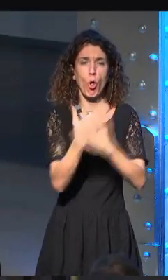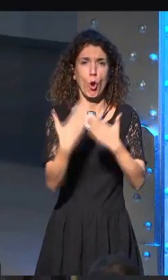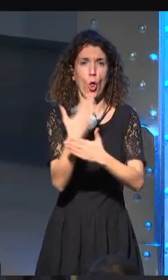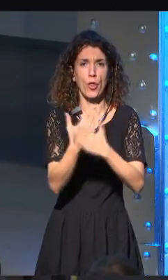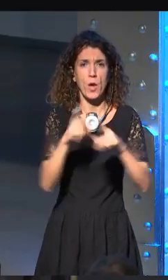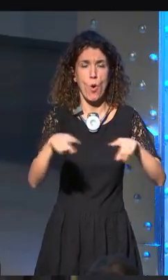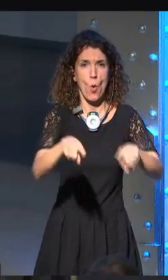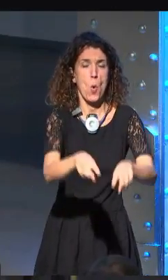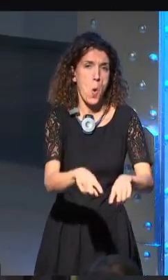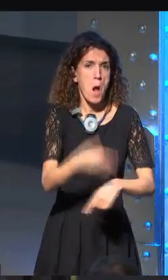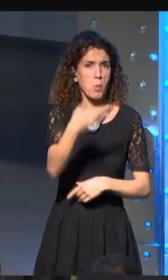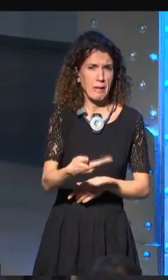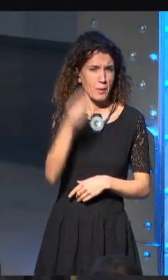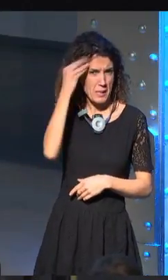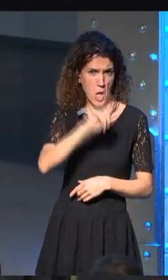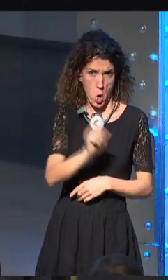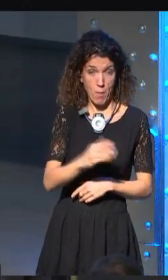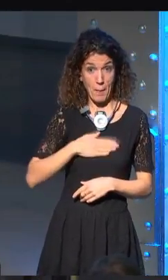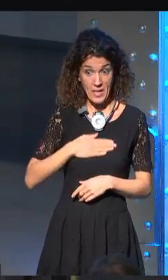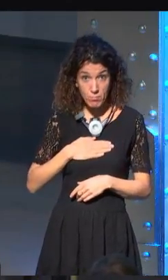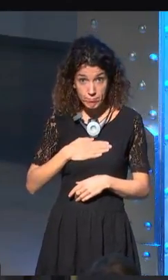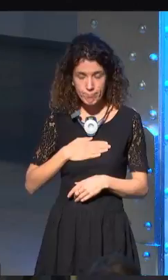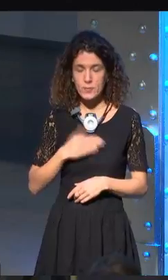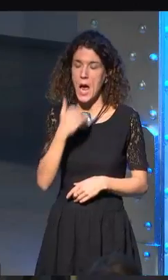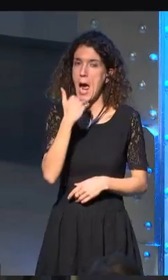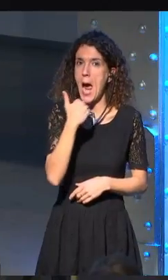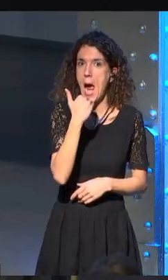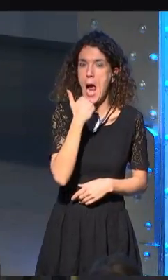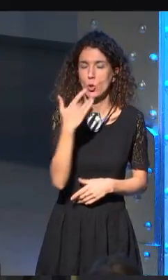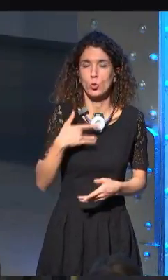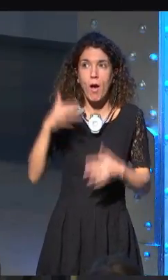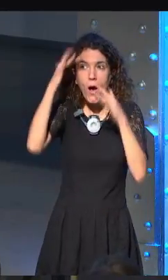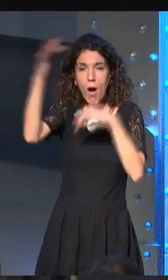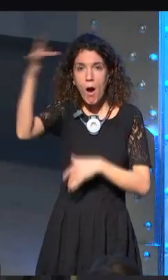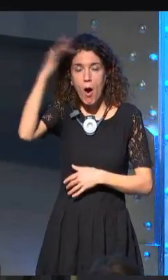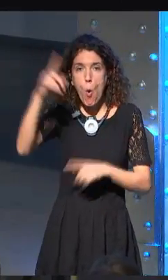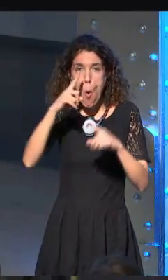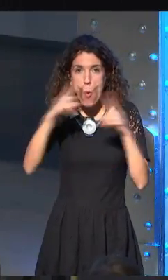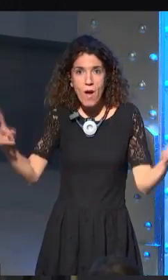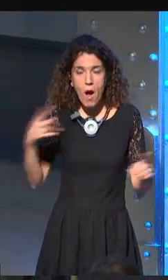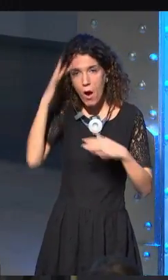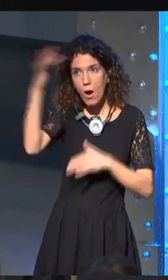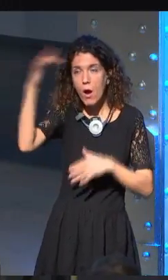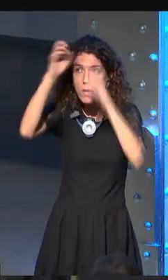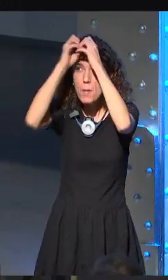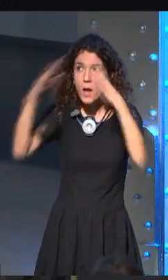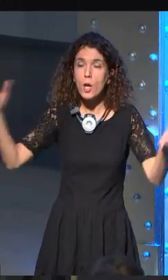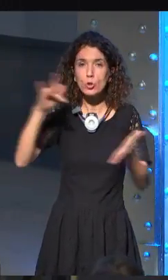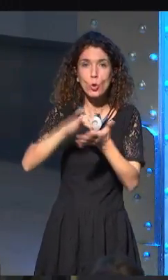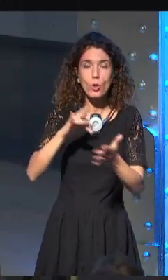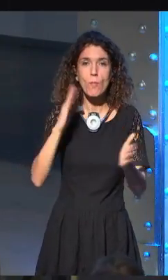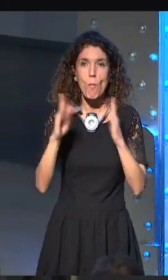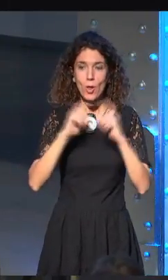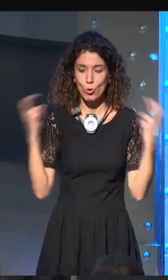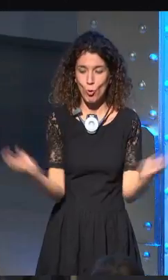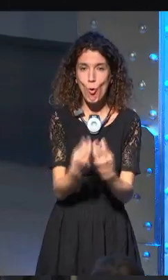For me, it's something I've been dreaming of for almost a year. I contemplated what it would be like to eat this meal